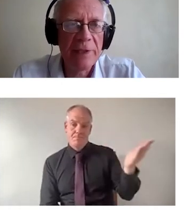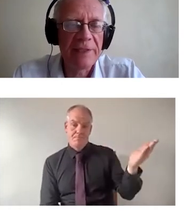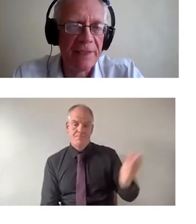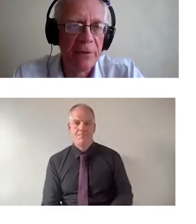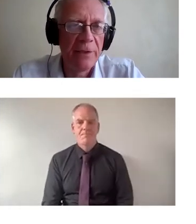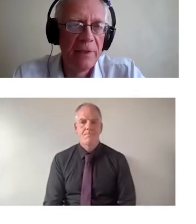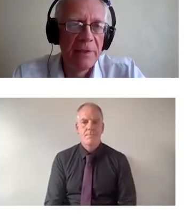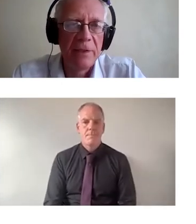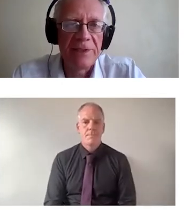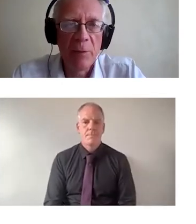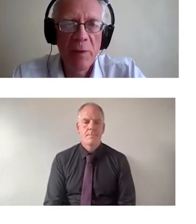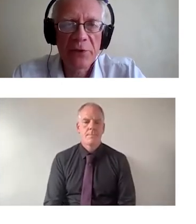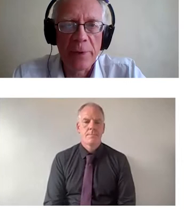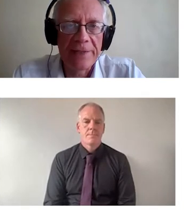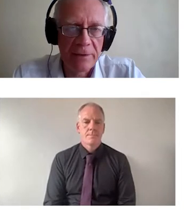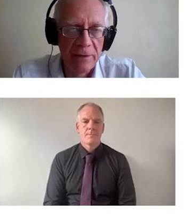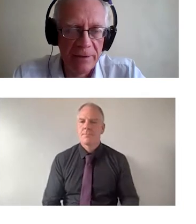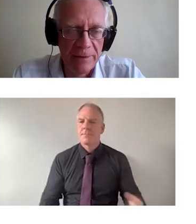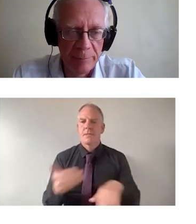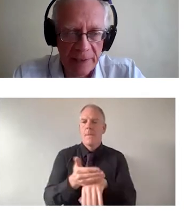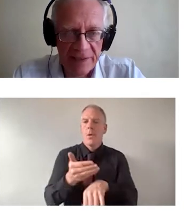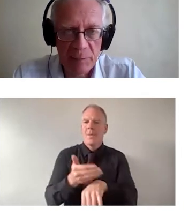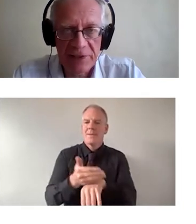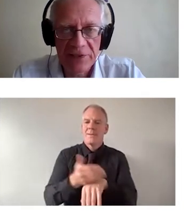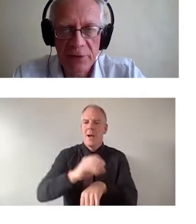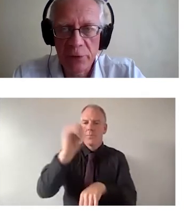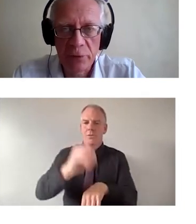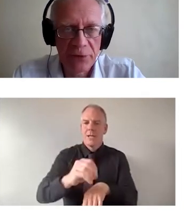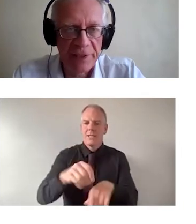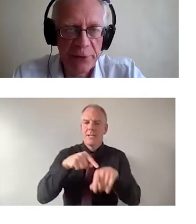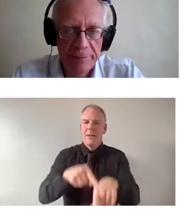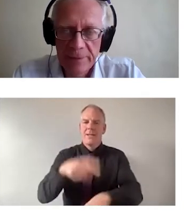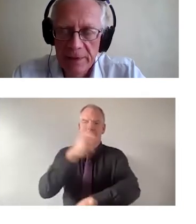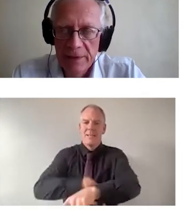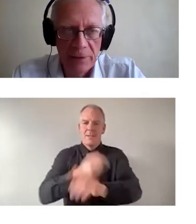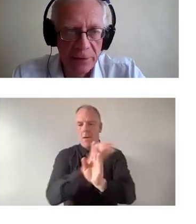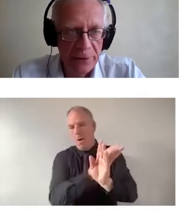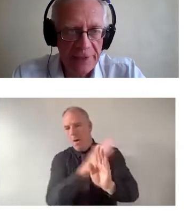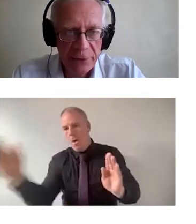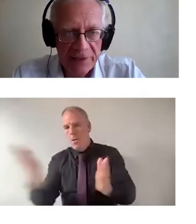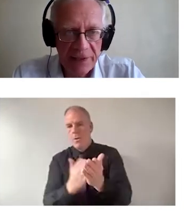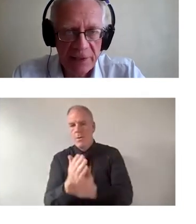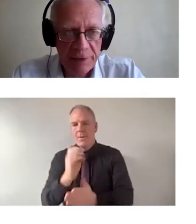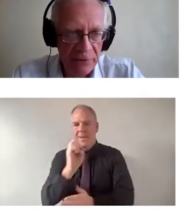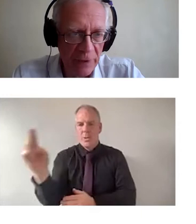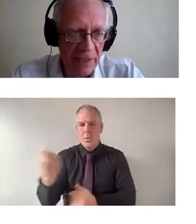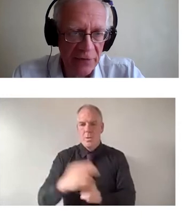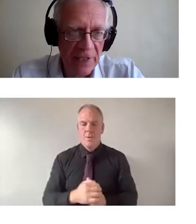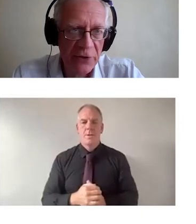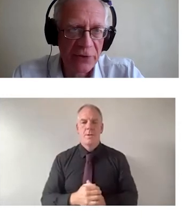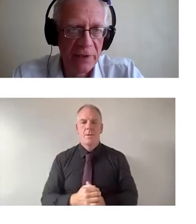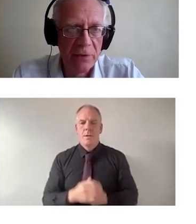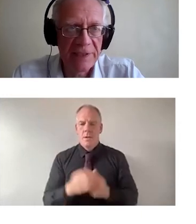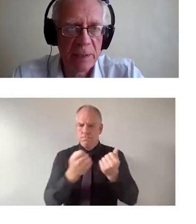we're just showing the employment rate by disability status across the EU. Again, you can see that we have quite